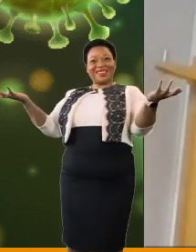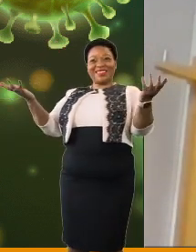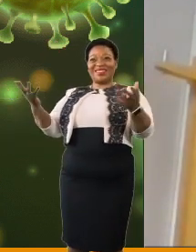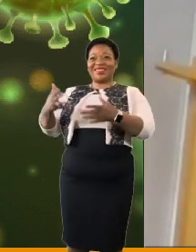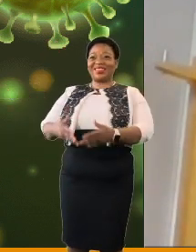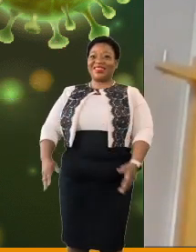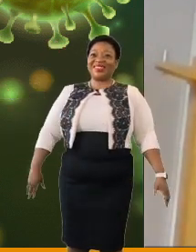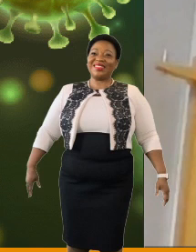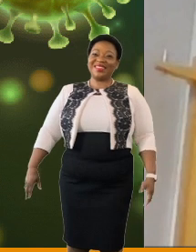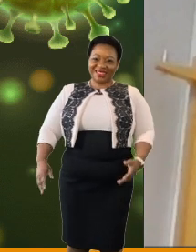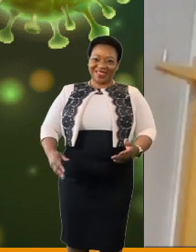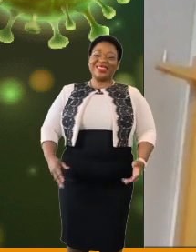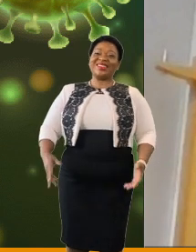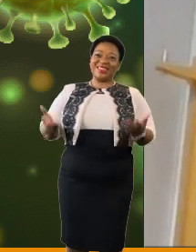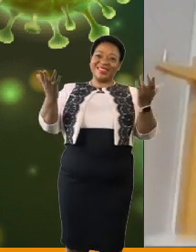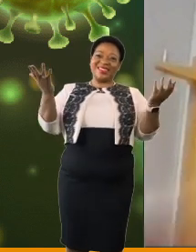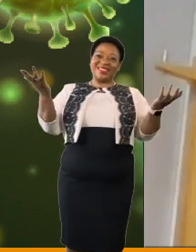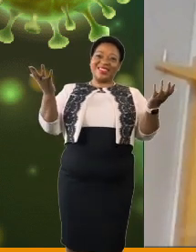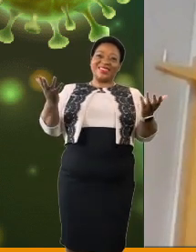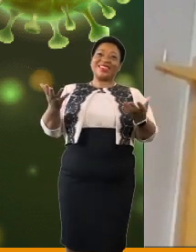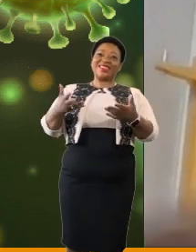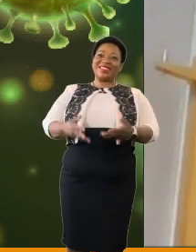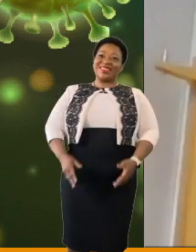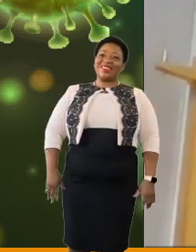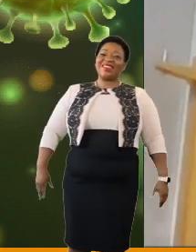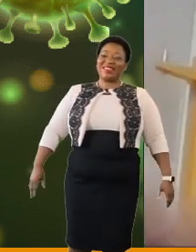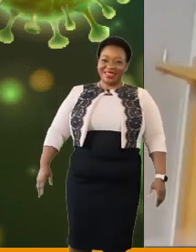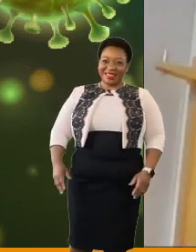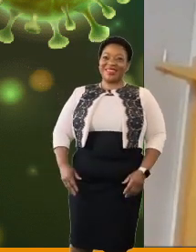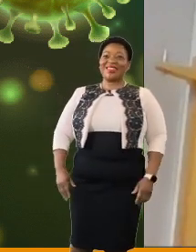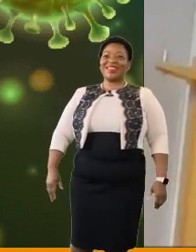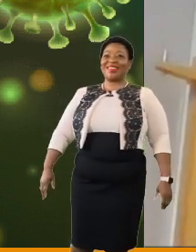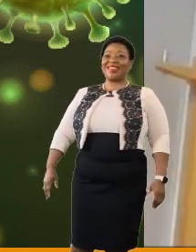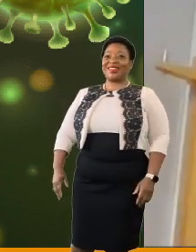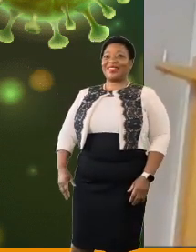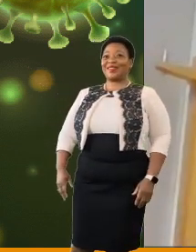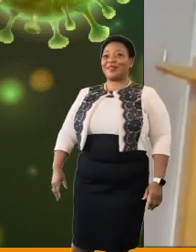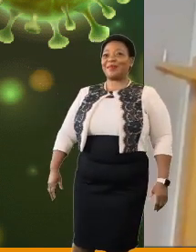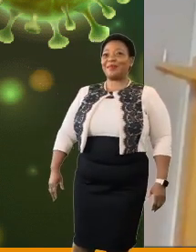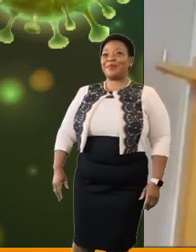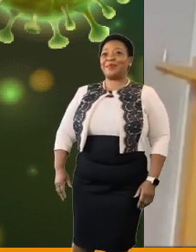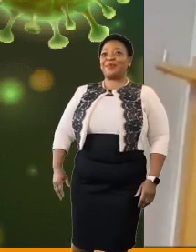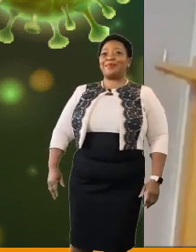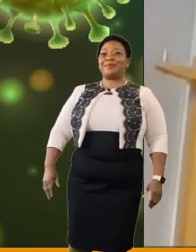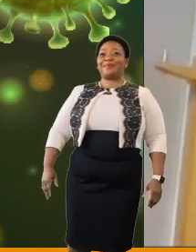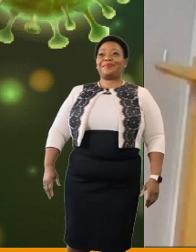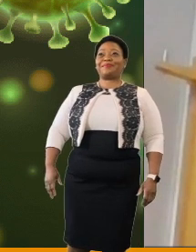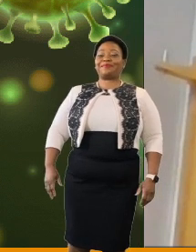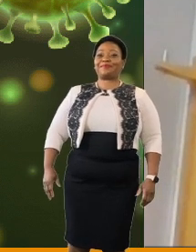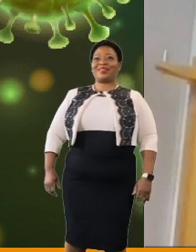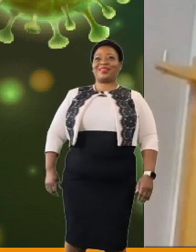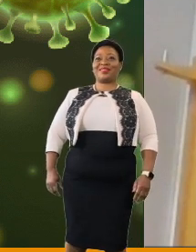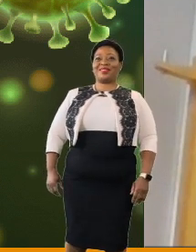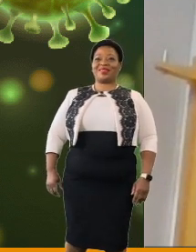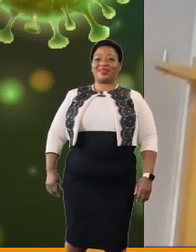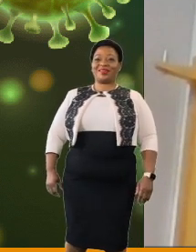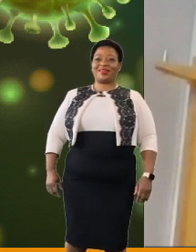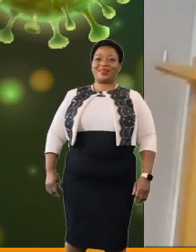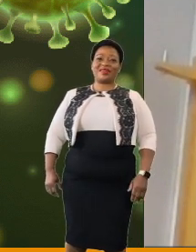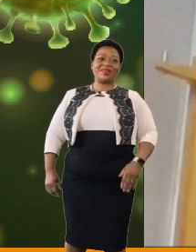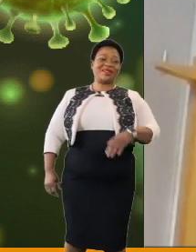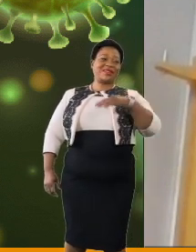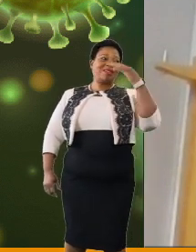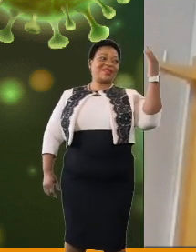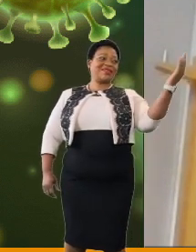to download them. So we'll have that once everything is up and running, we'll have that as also a tool that is available